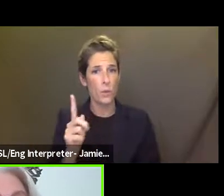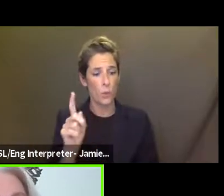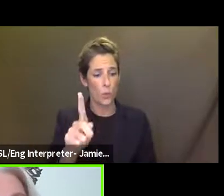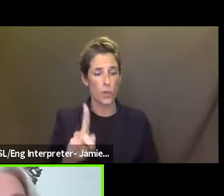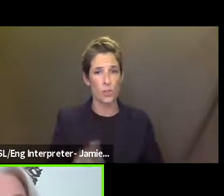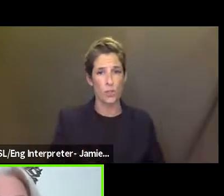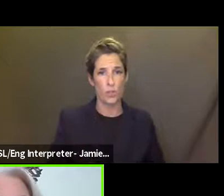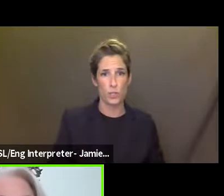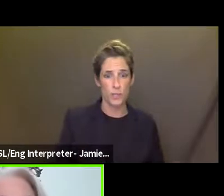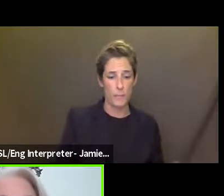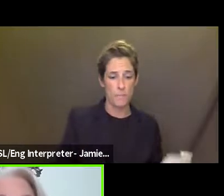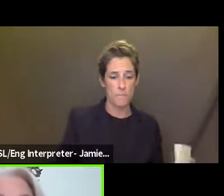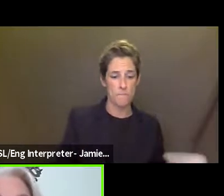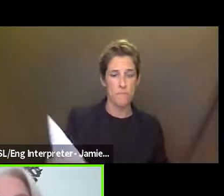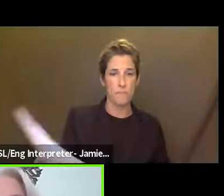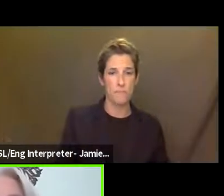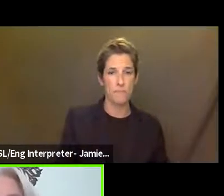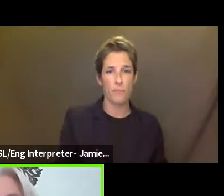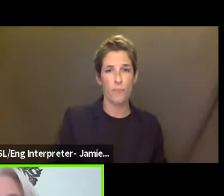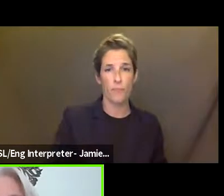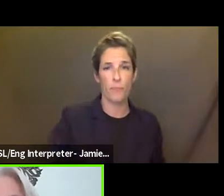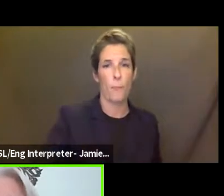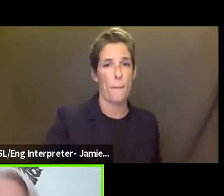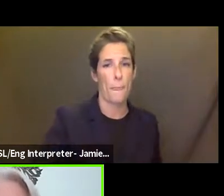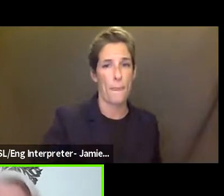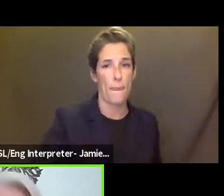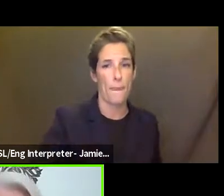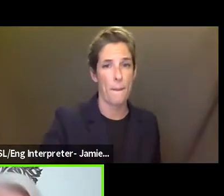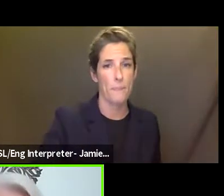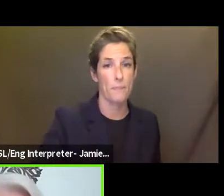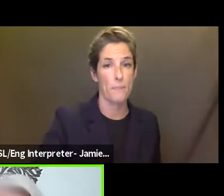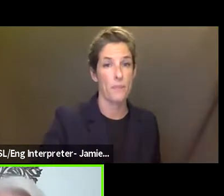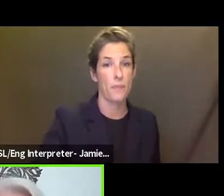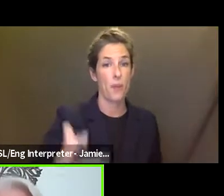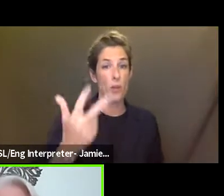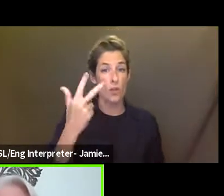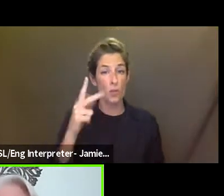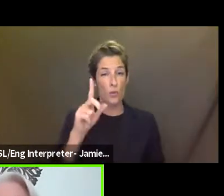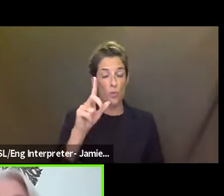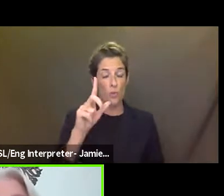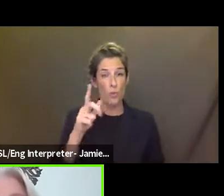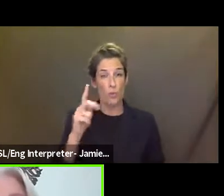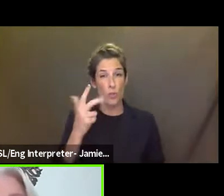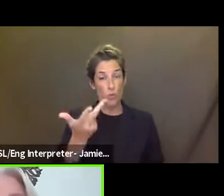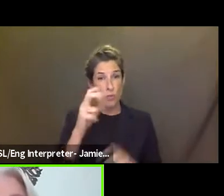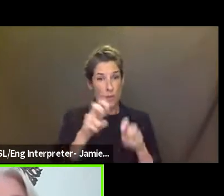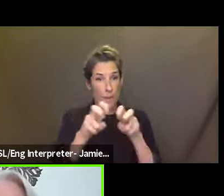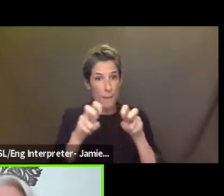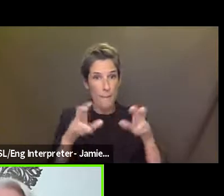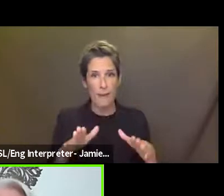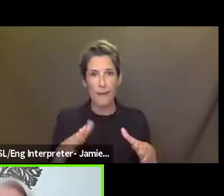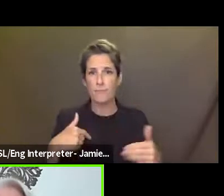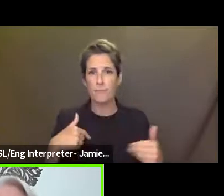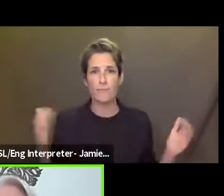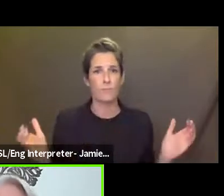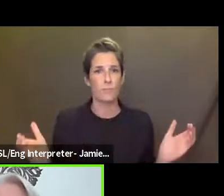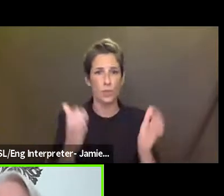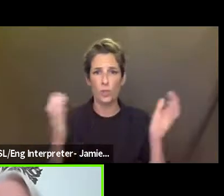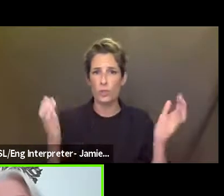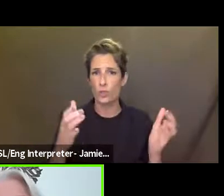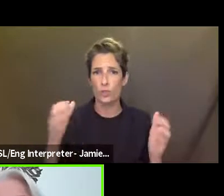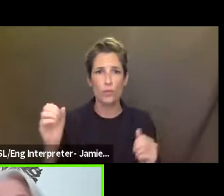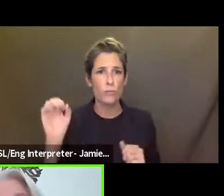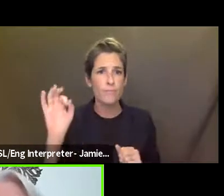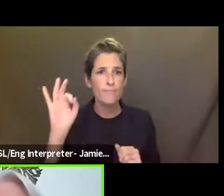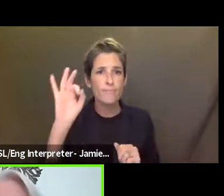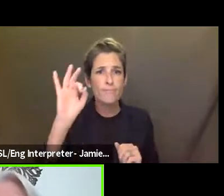are prompts for discussion amongst the three panelists. So I would invite you all to